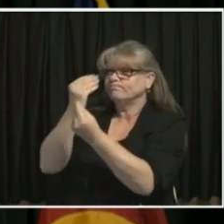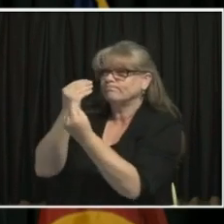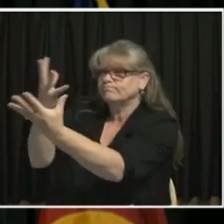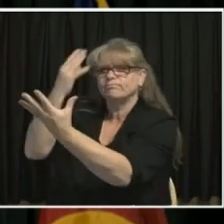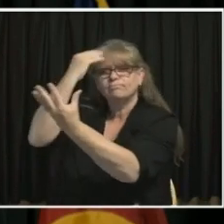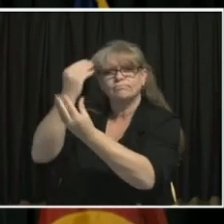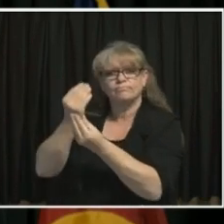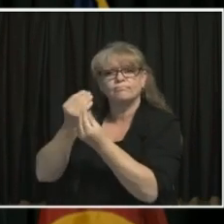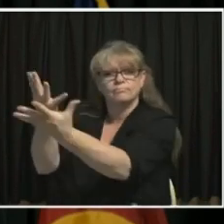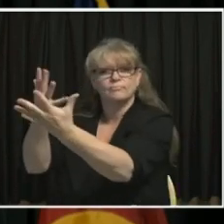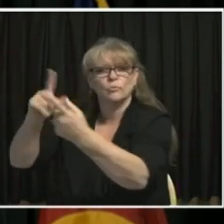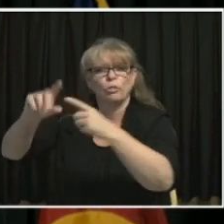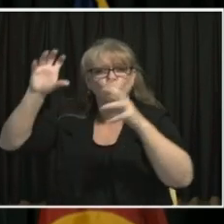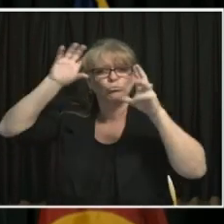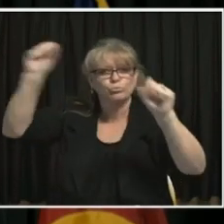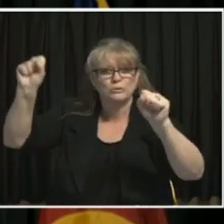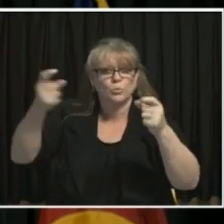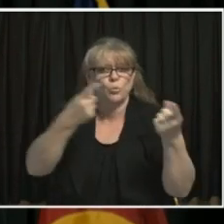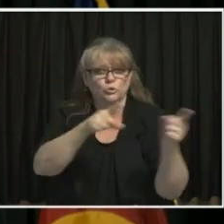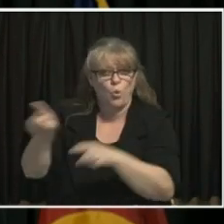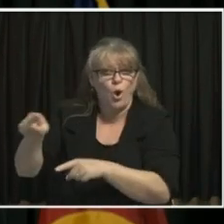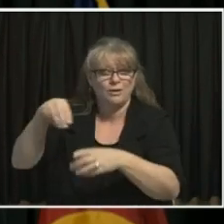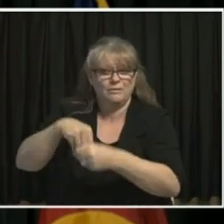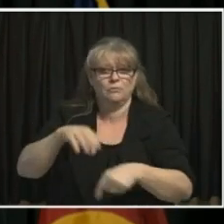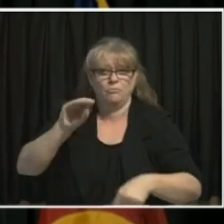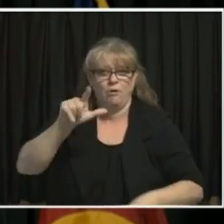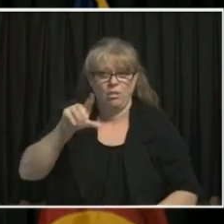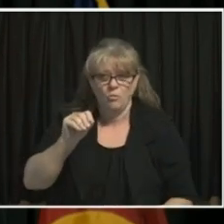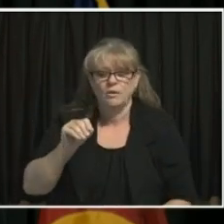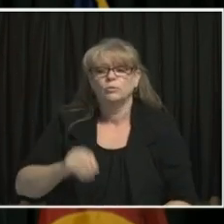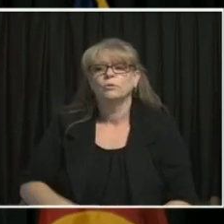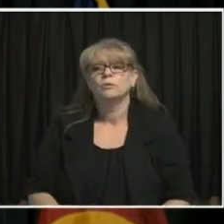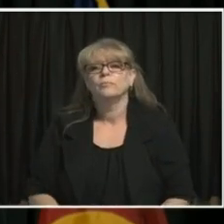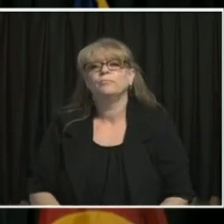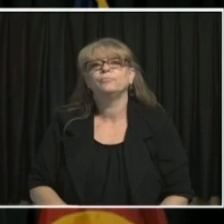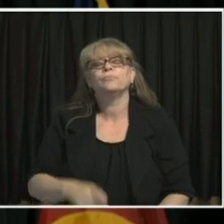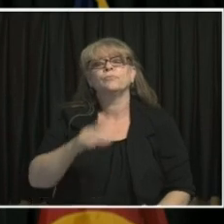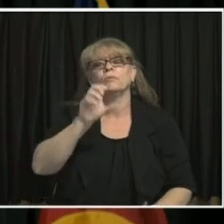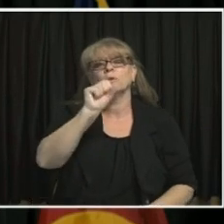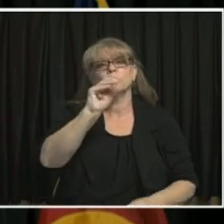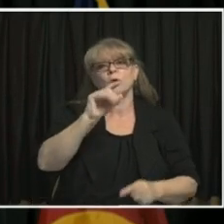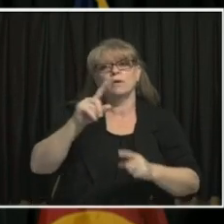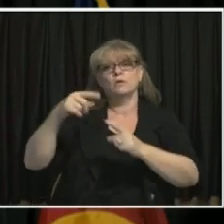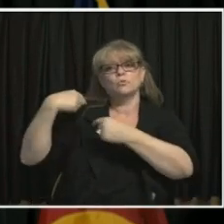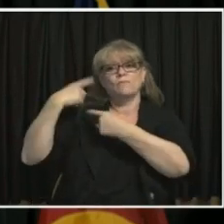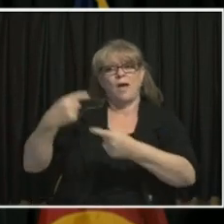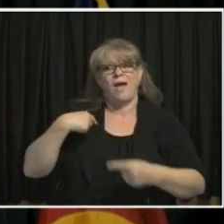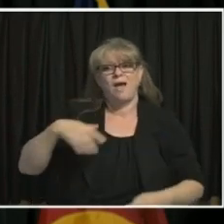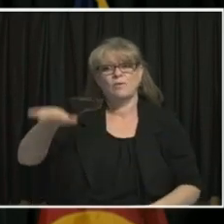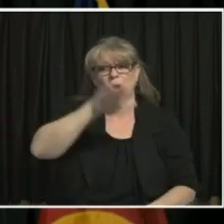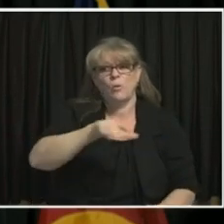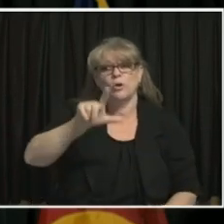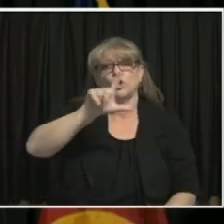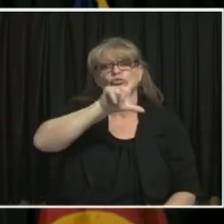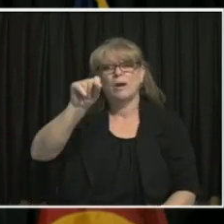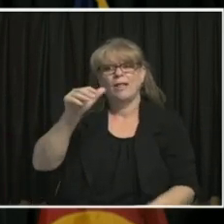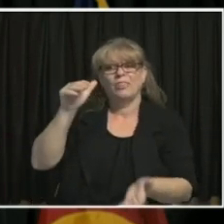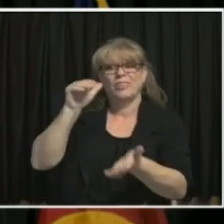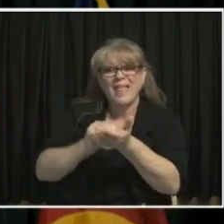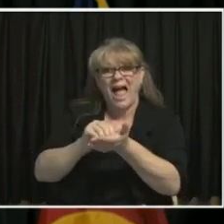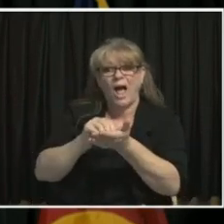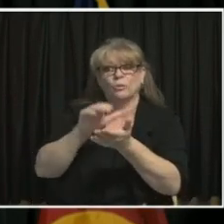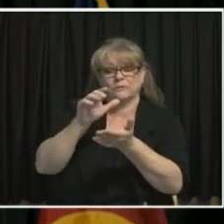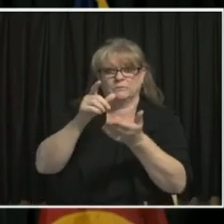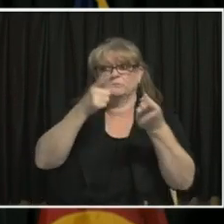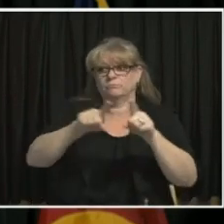20,000 confirmed positive cases in Colorado. The number is 19,899 as of today. Keep in mind the actual number of